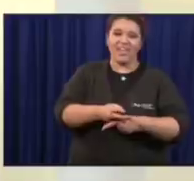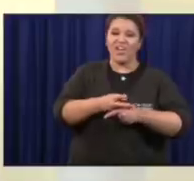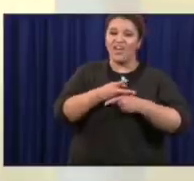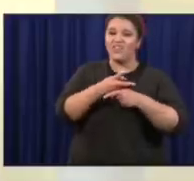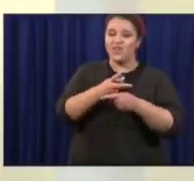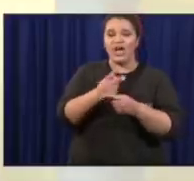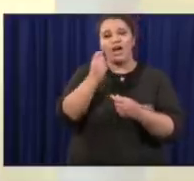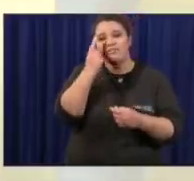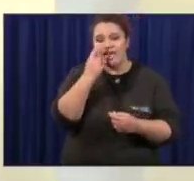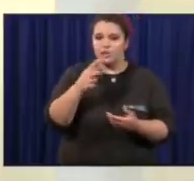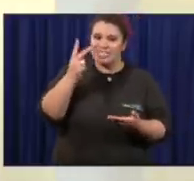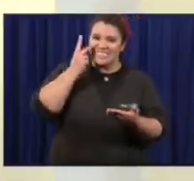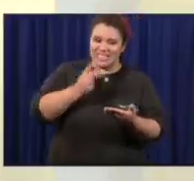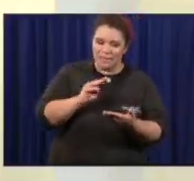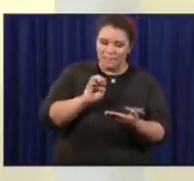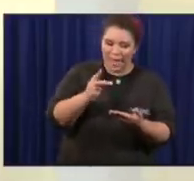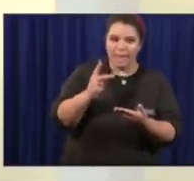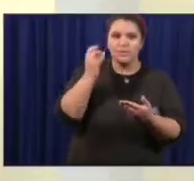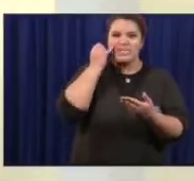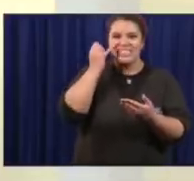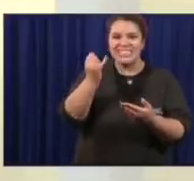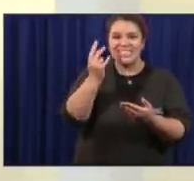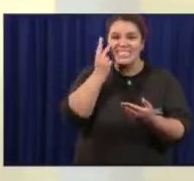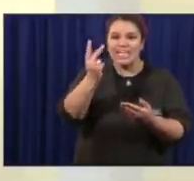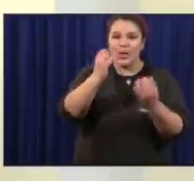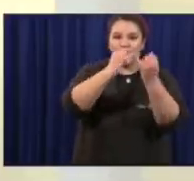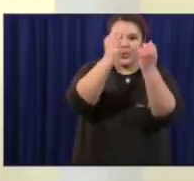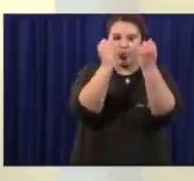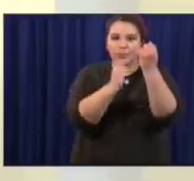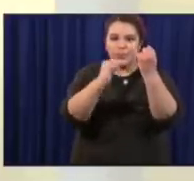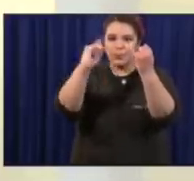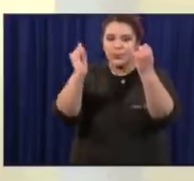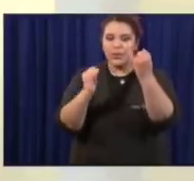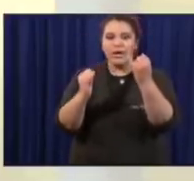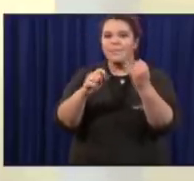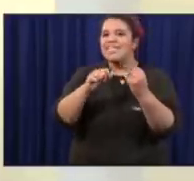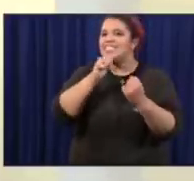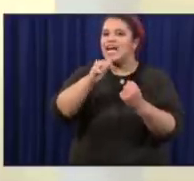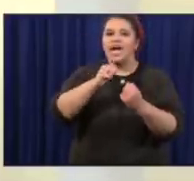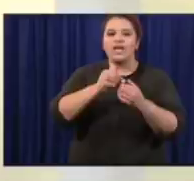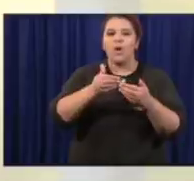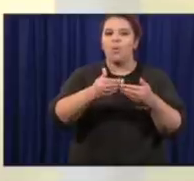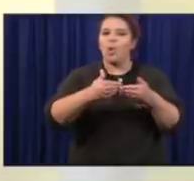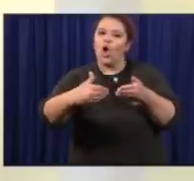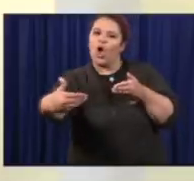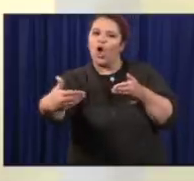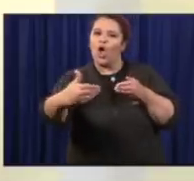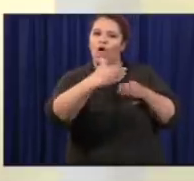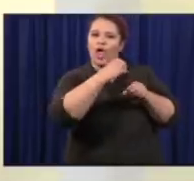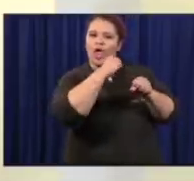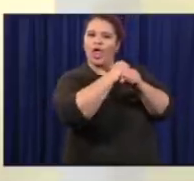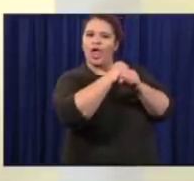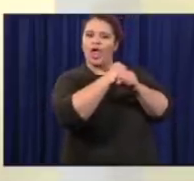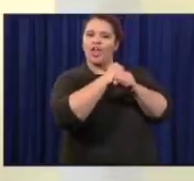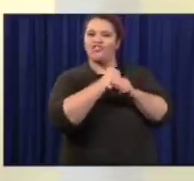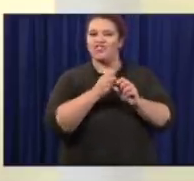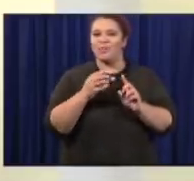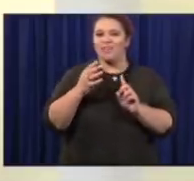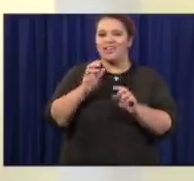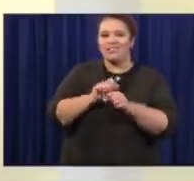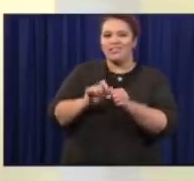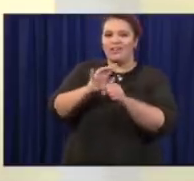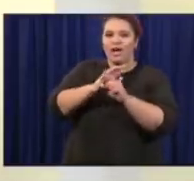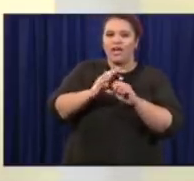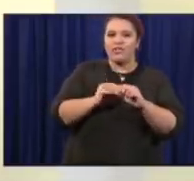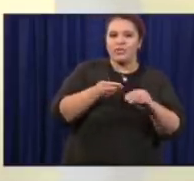maps aren't walls. And so this virus is likely to spread and certainly can spread